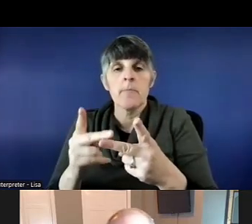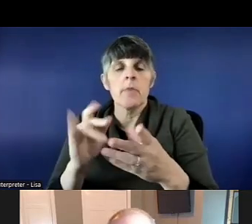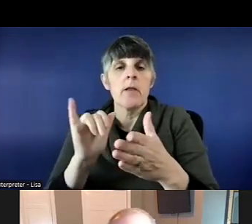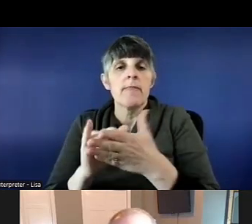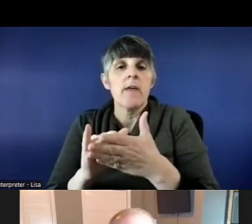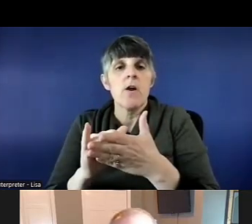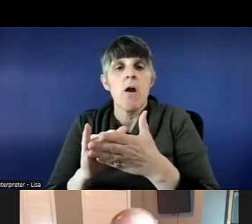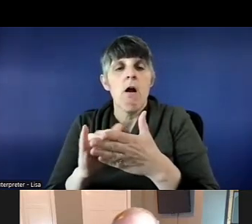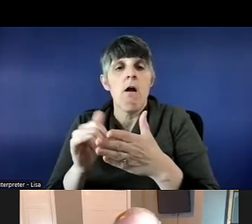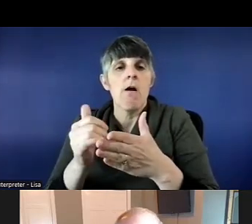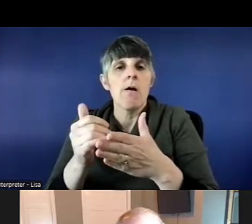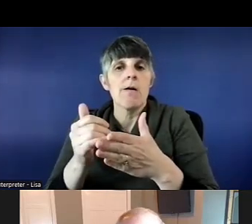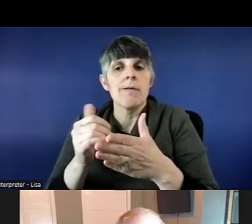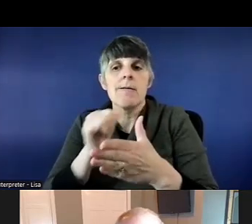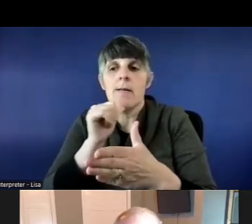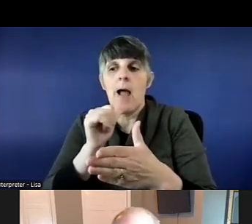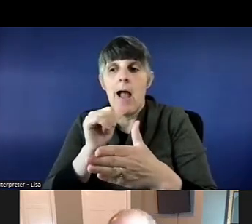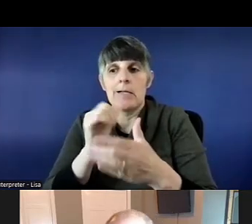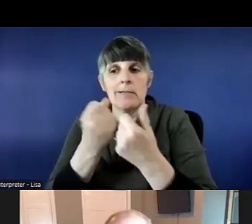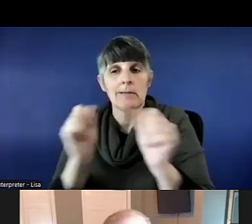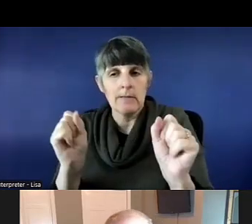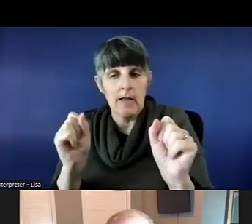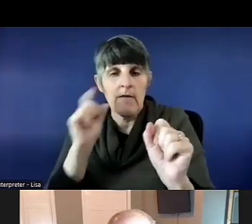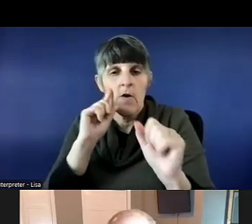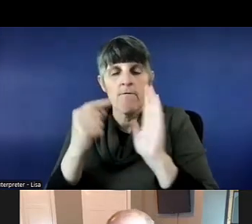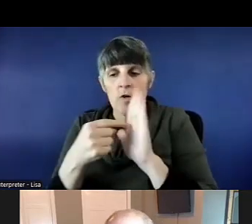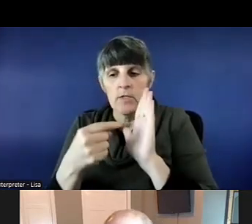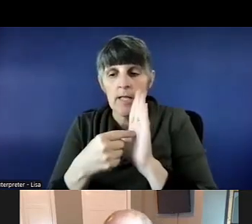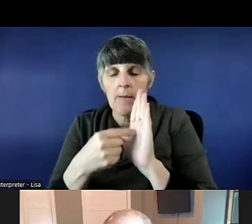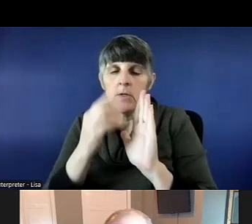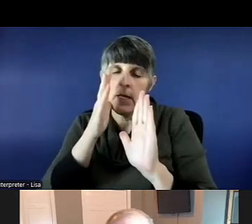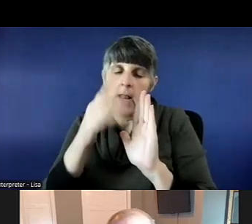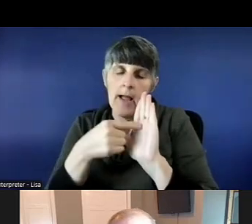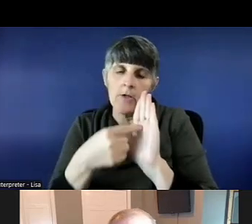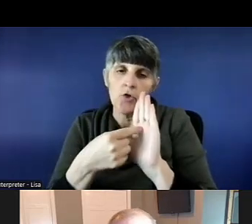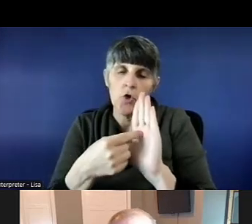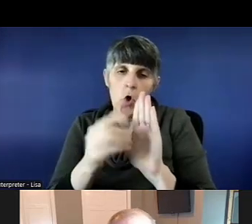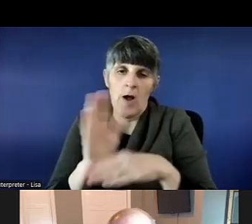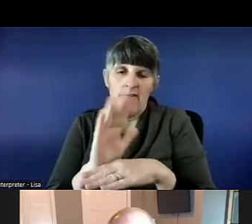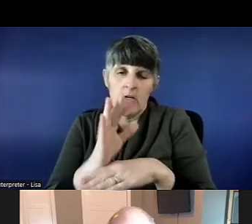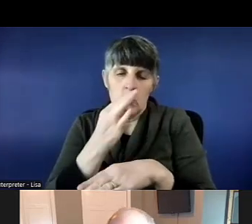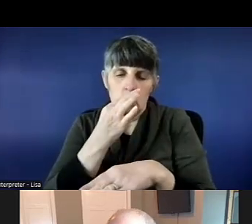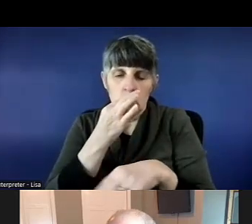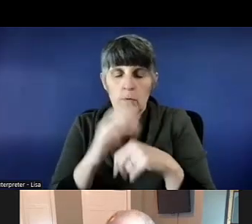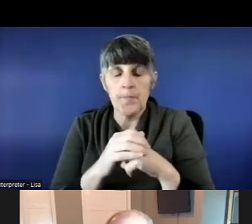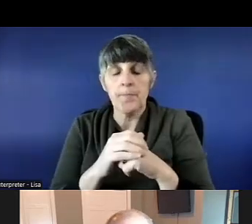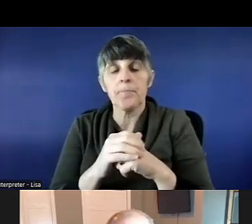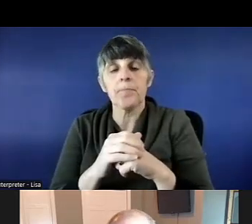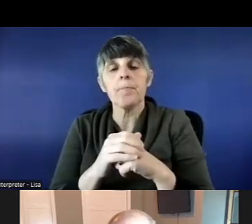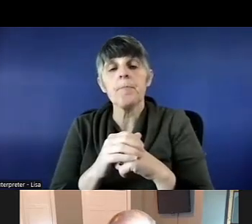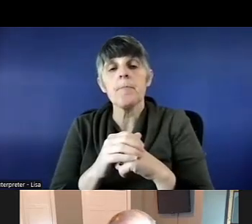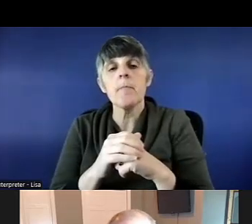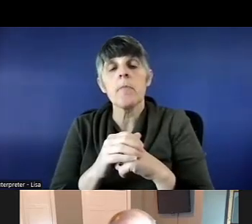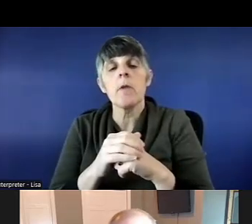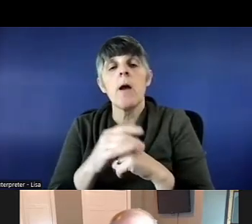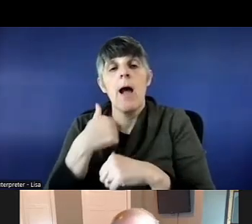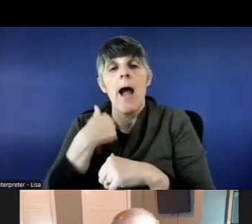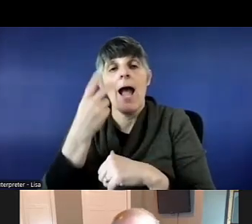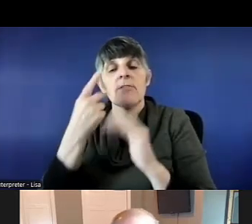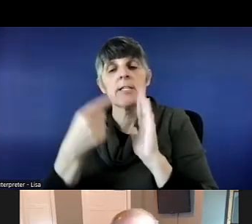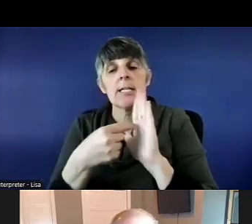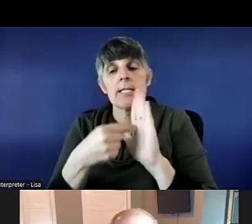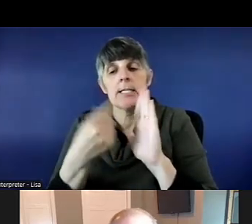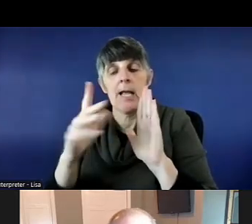not related to safety. So for example, and I'll show a video in a little bit, I've seen examples